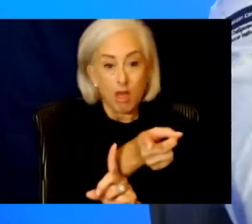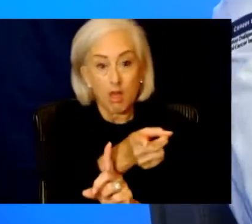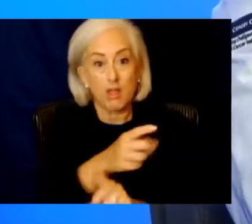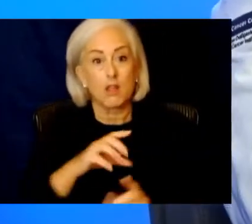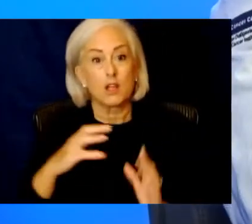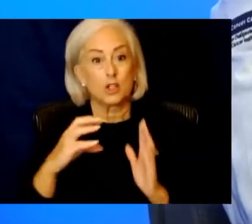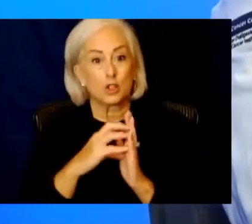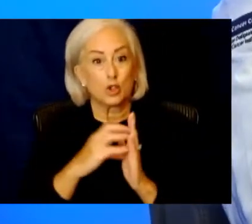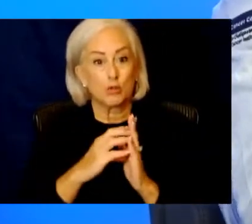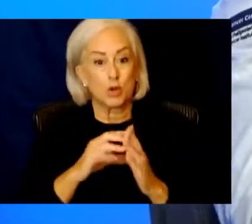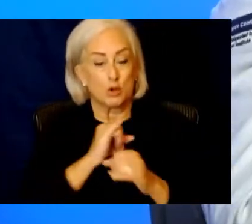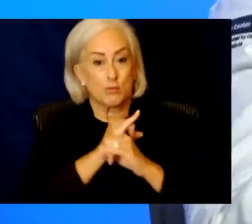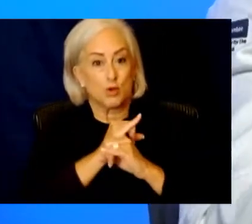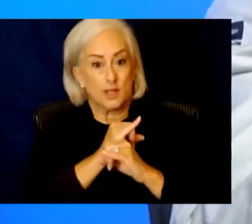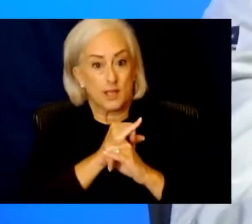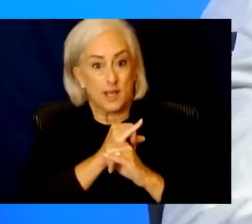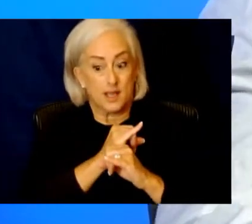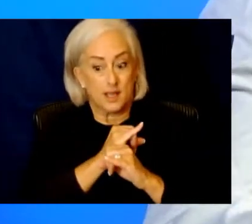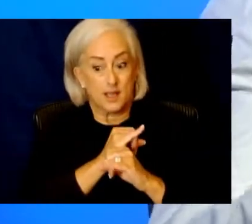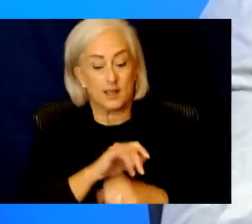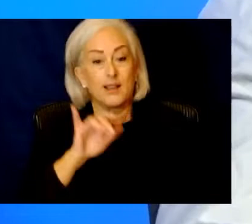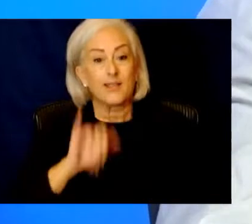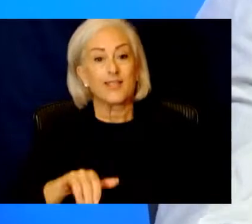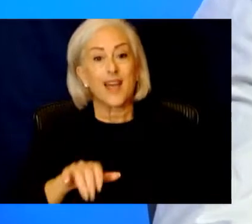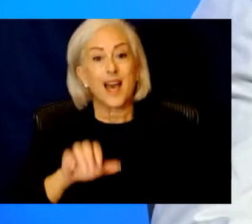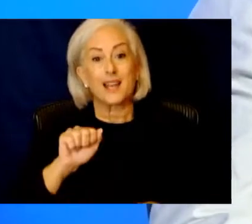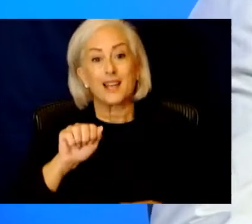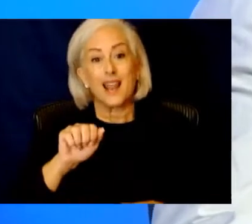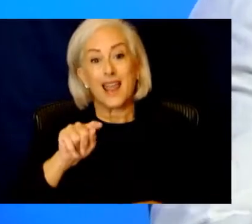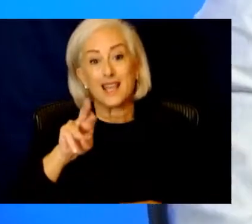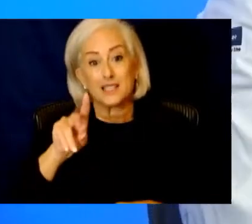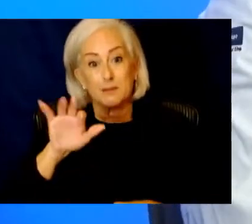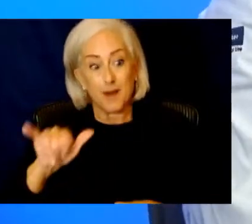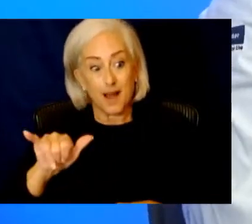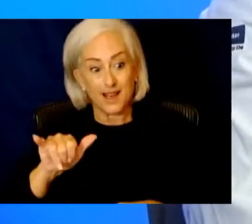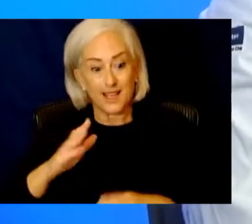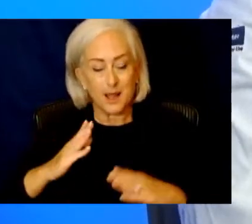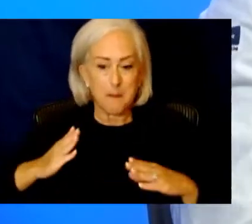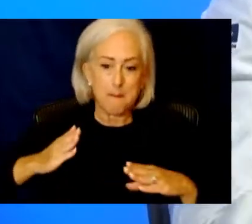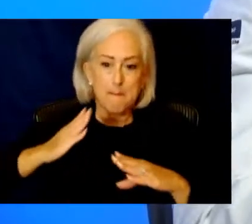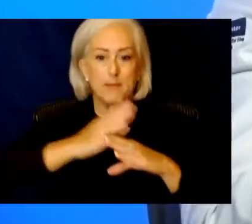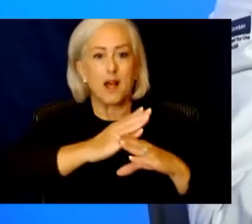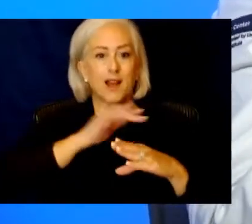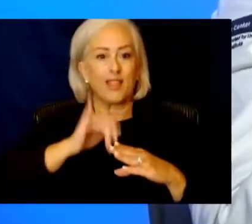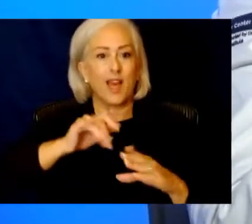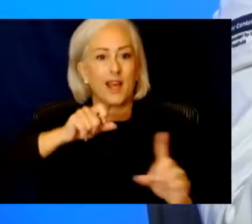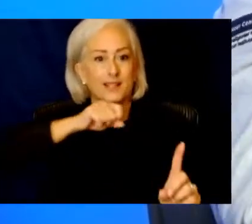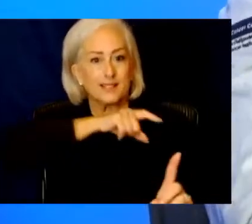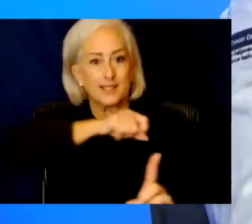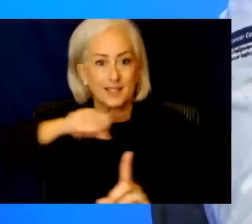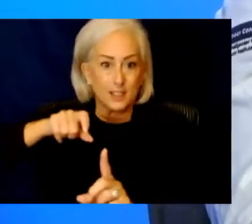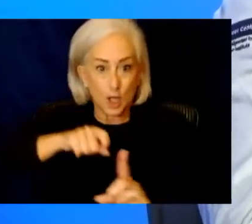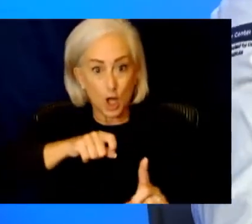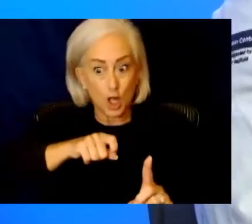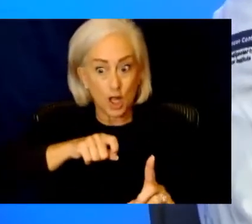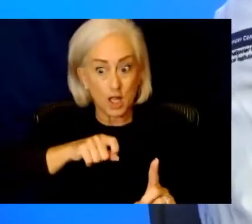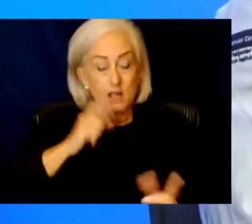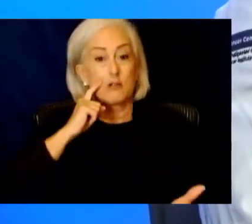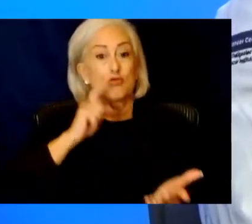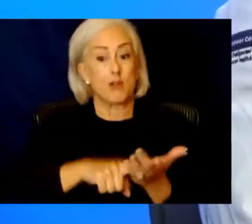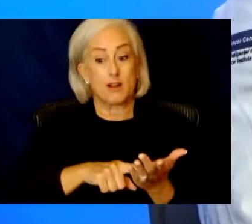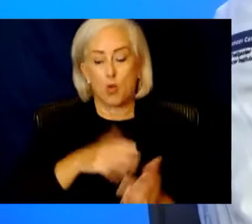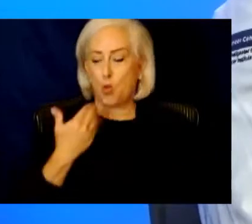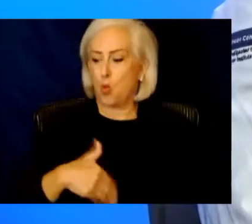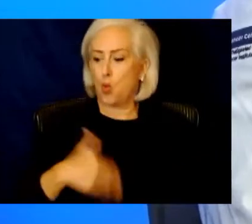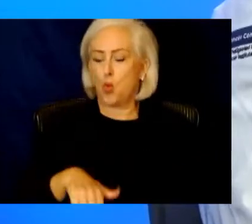antibodies block that signal, helping the immune system recognize these cancers as bad and reinstating